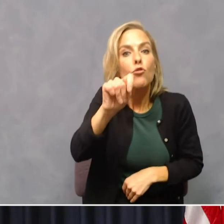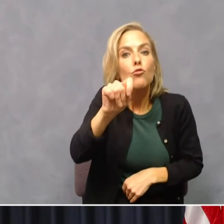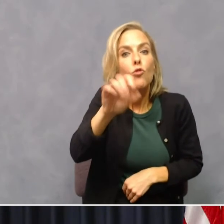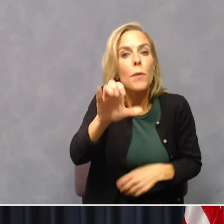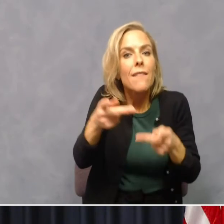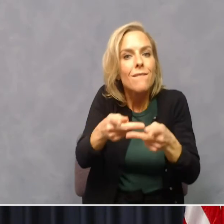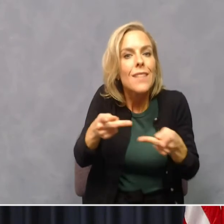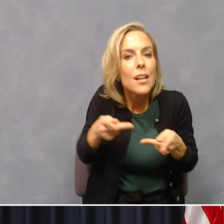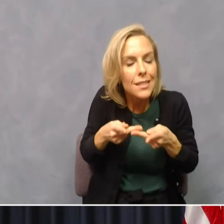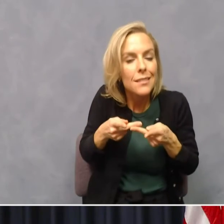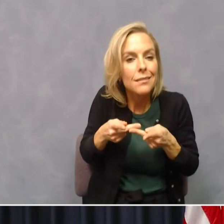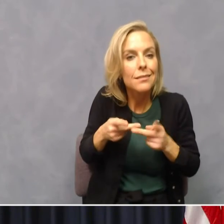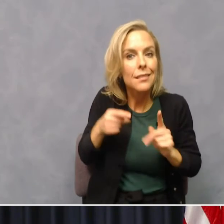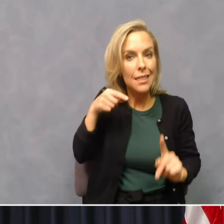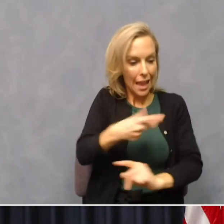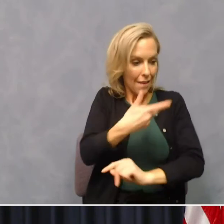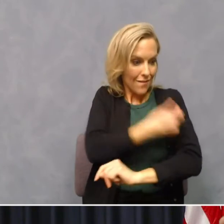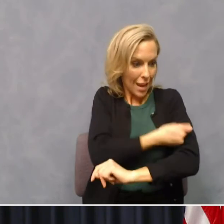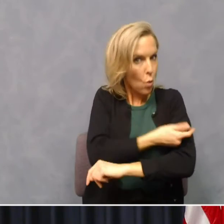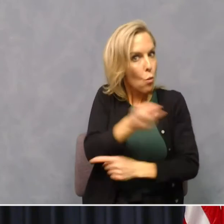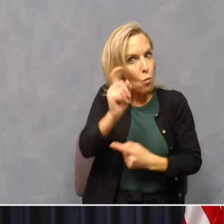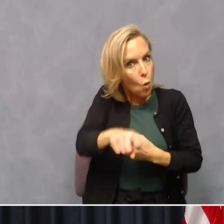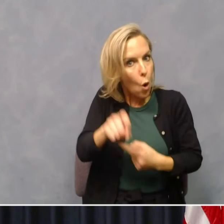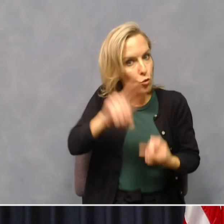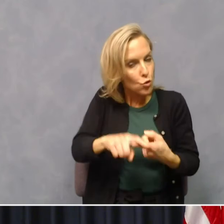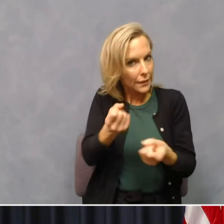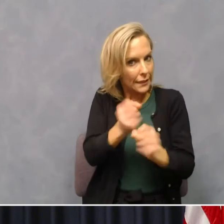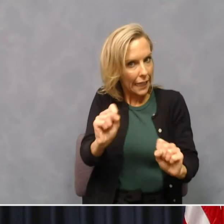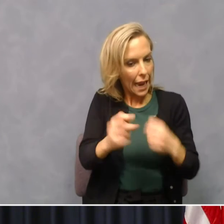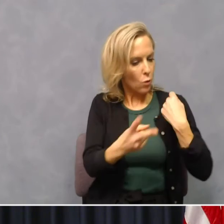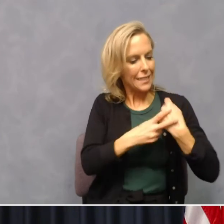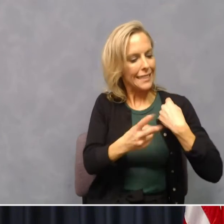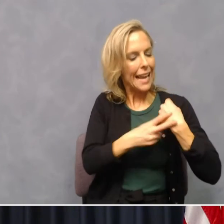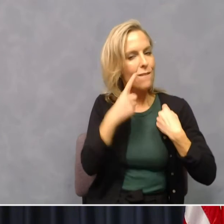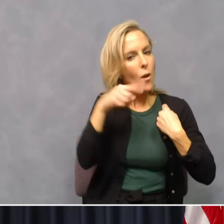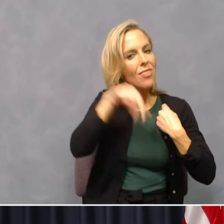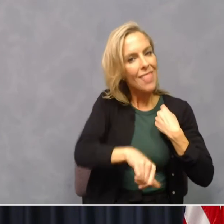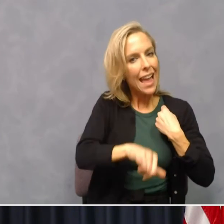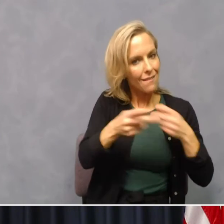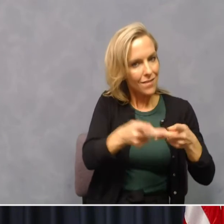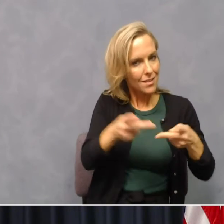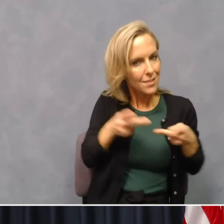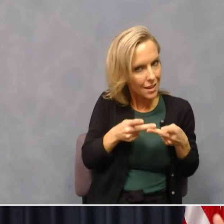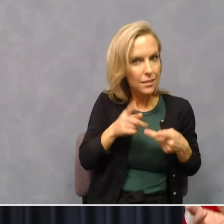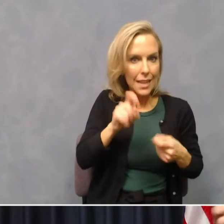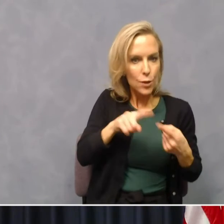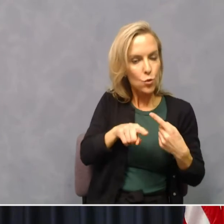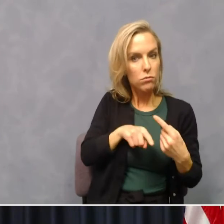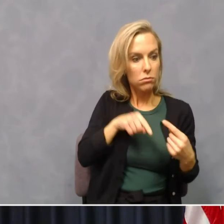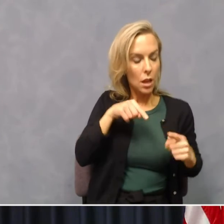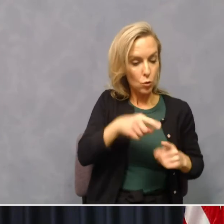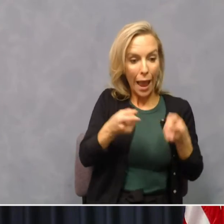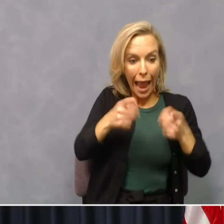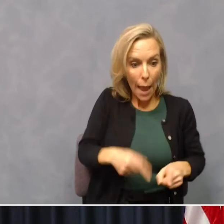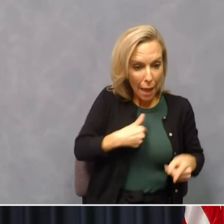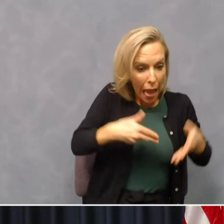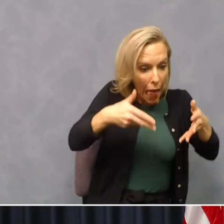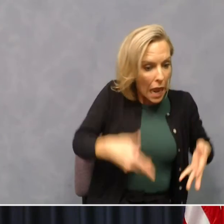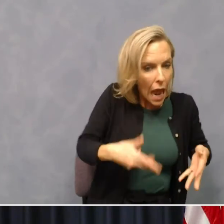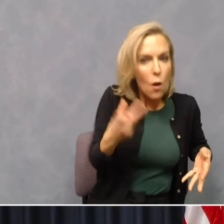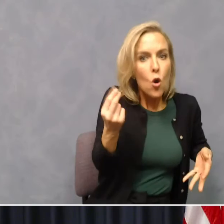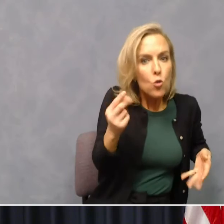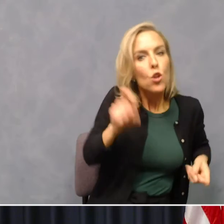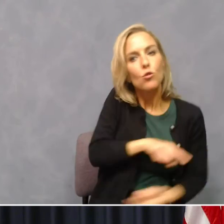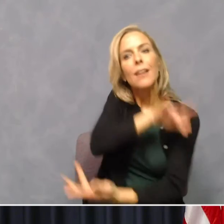that vaccine is supposed to be saved for, needs to be contacted, and they need to do what it takes to get it out to that